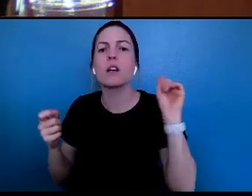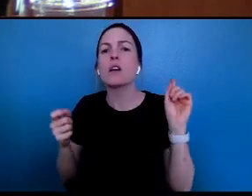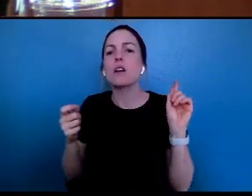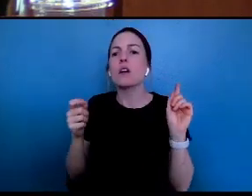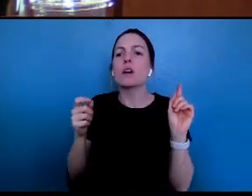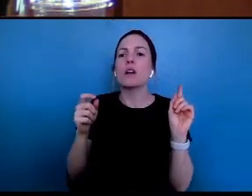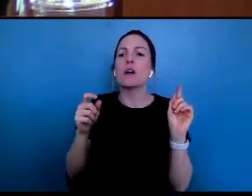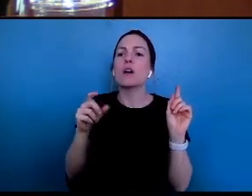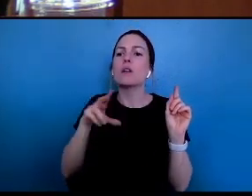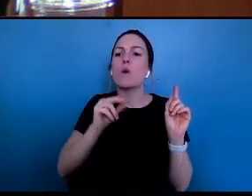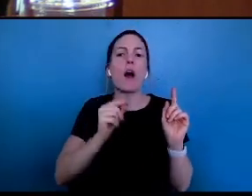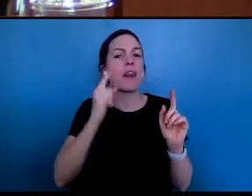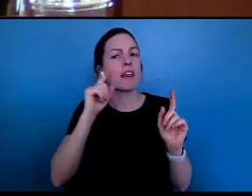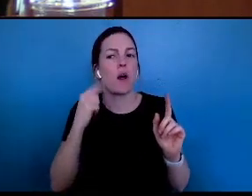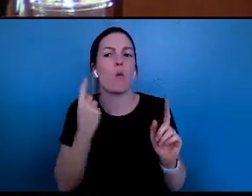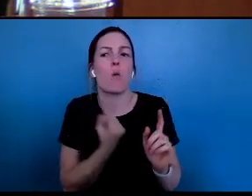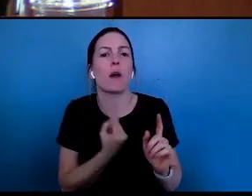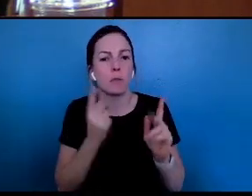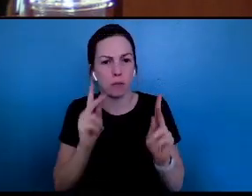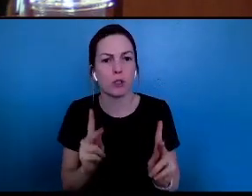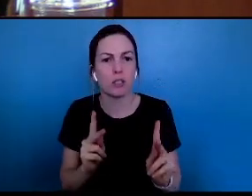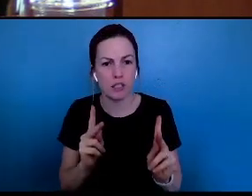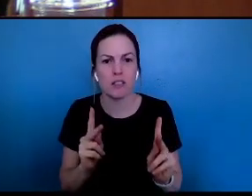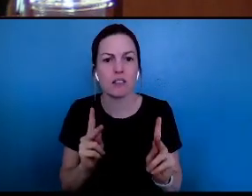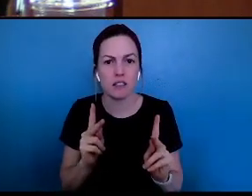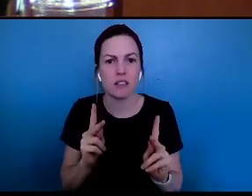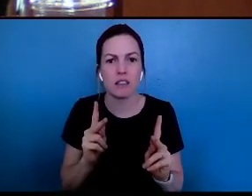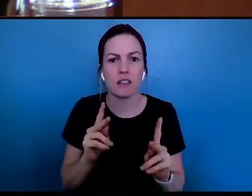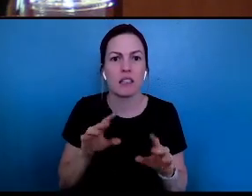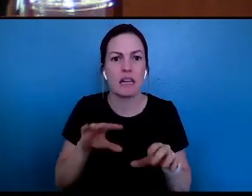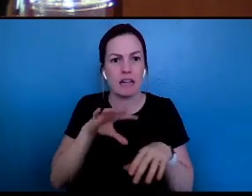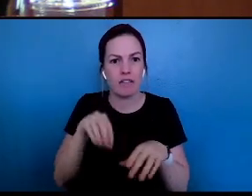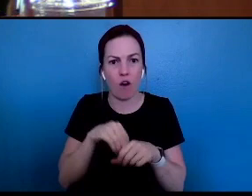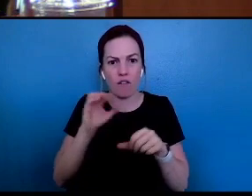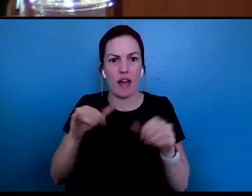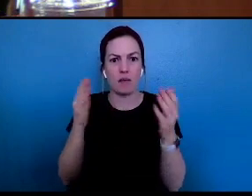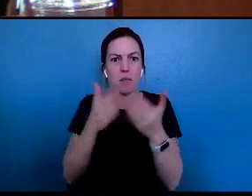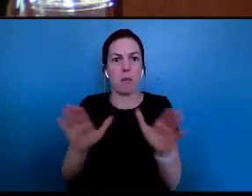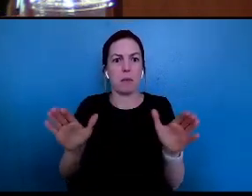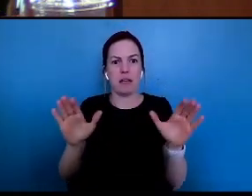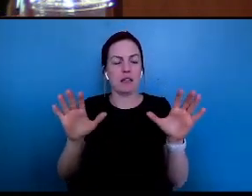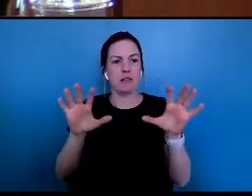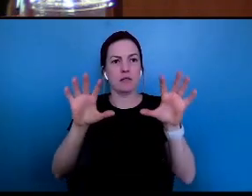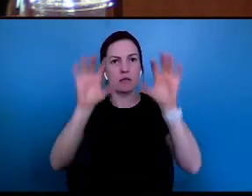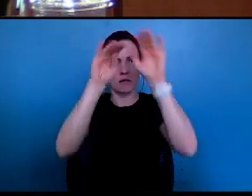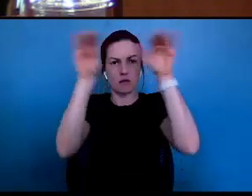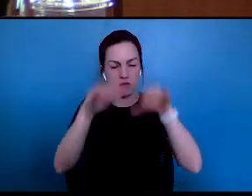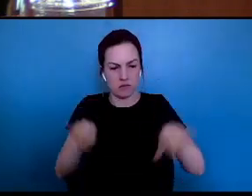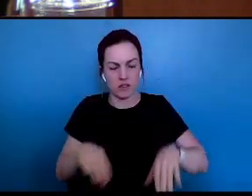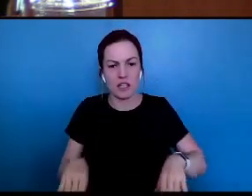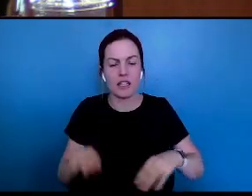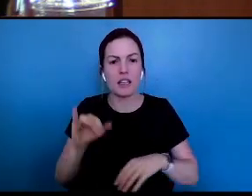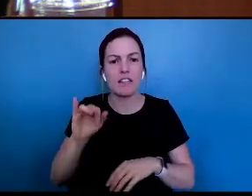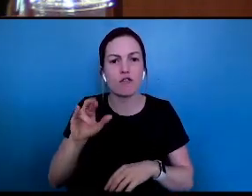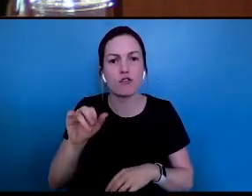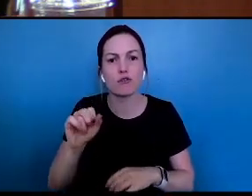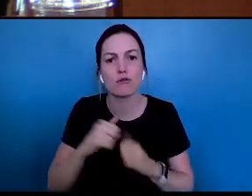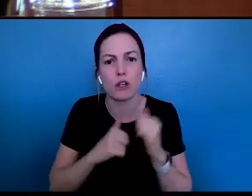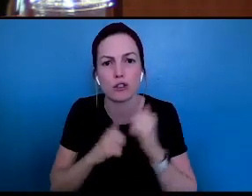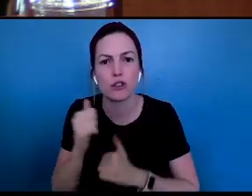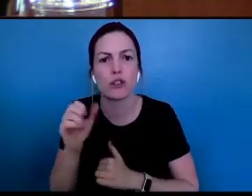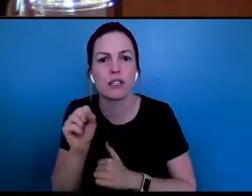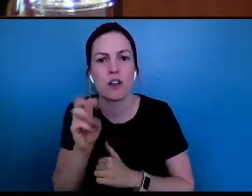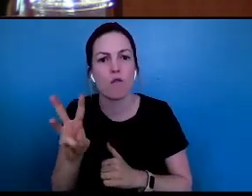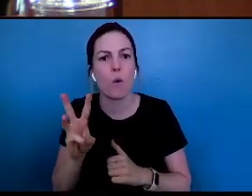global public code, digital public infrastructure, free and open and liberal software movement